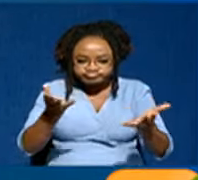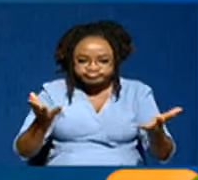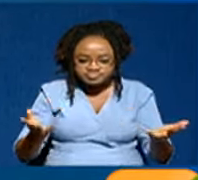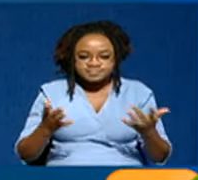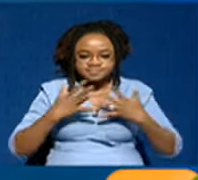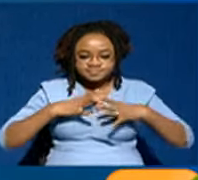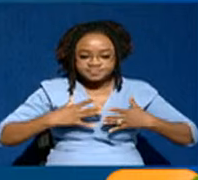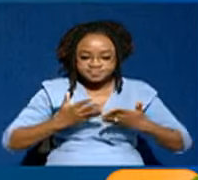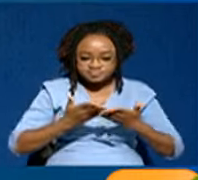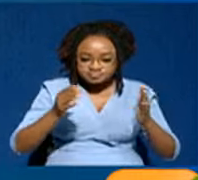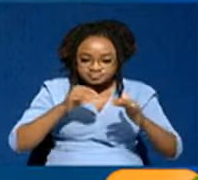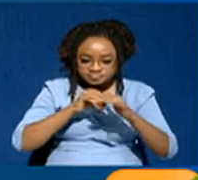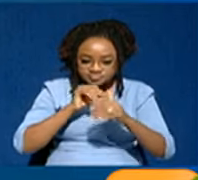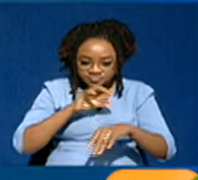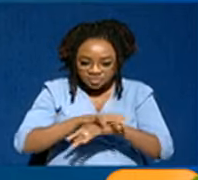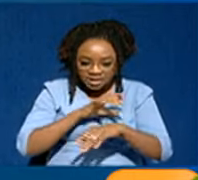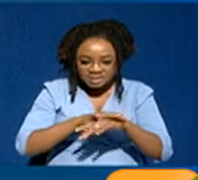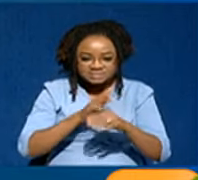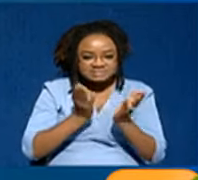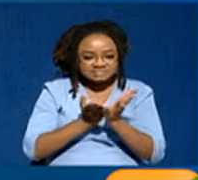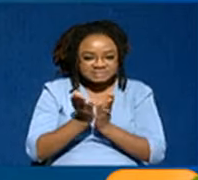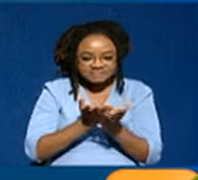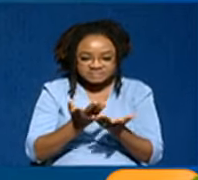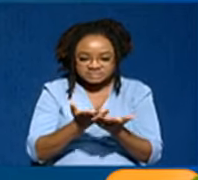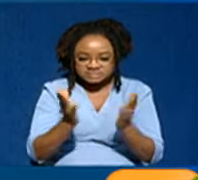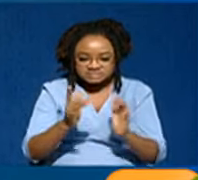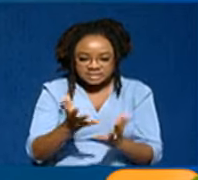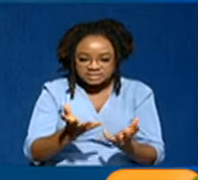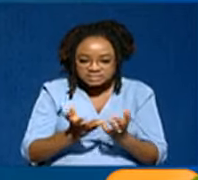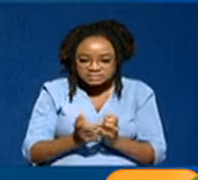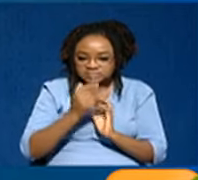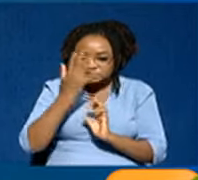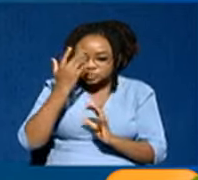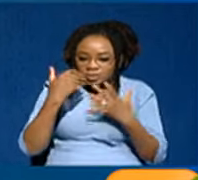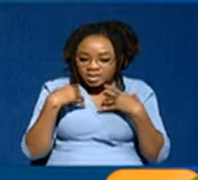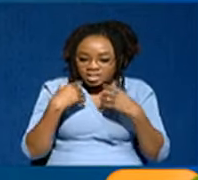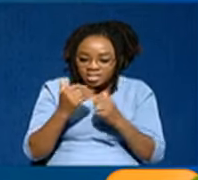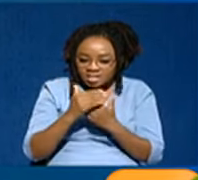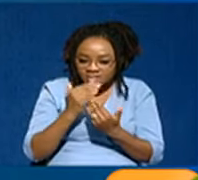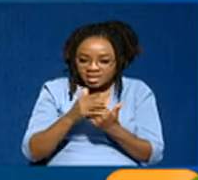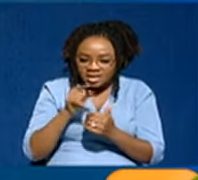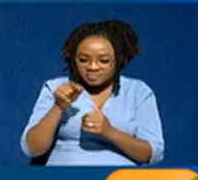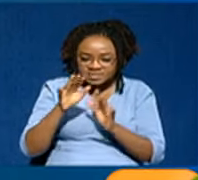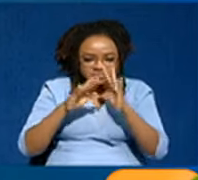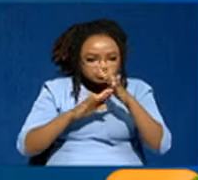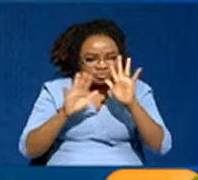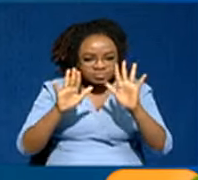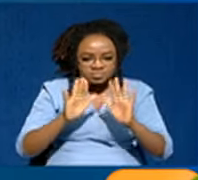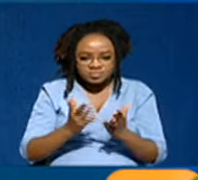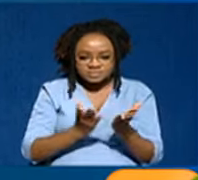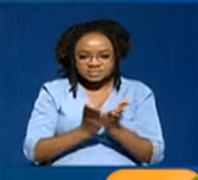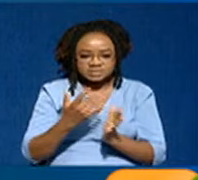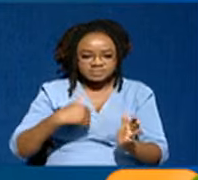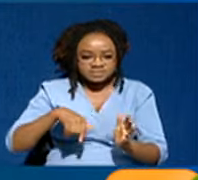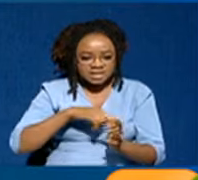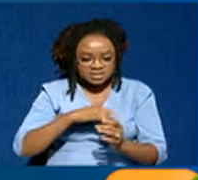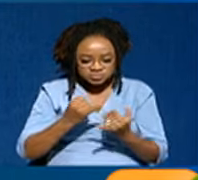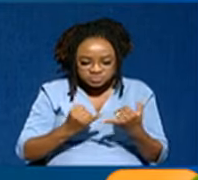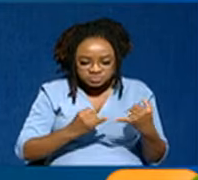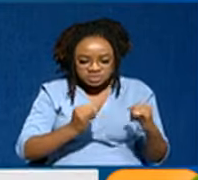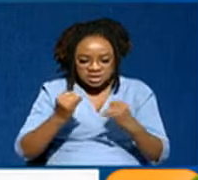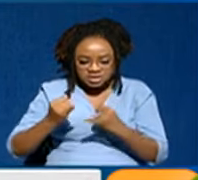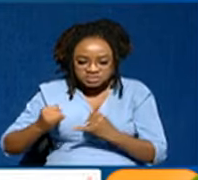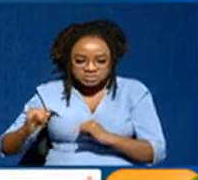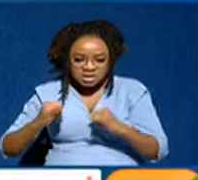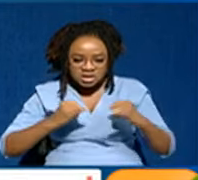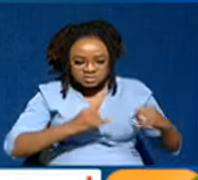the services that they need, especially healthcare being an essential service. We are really trying to do everything within